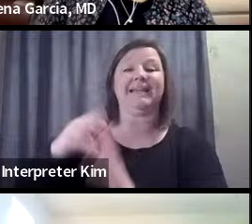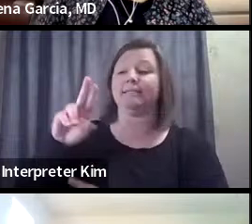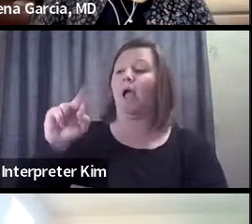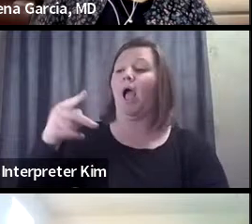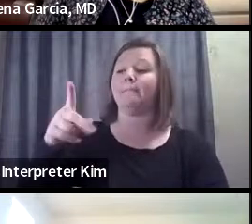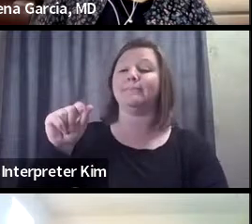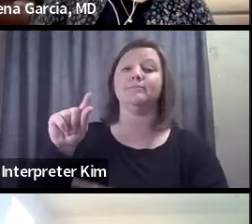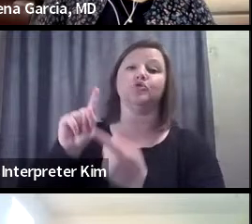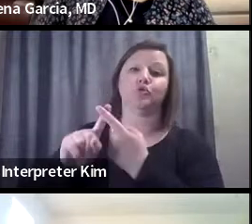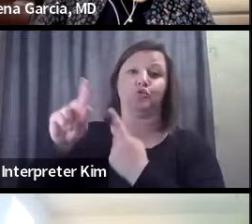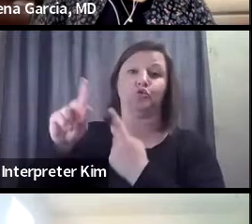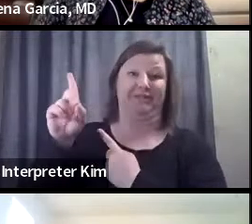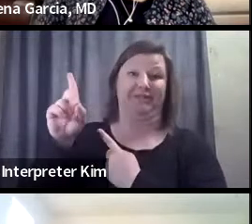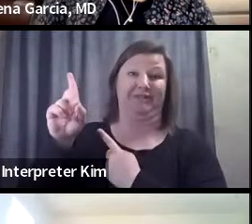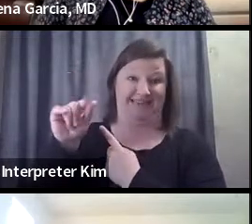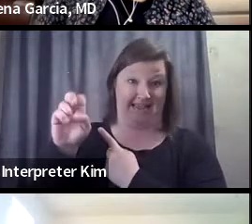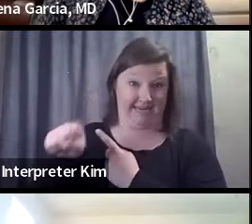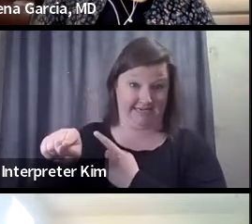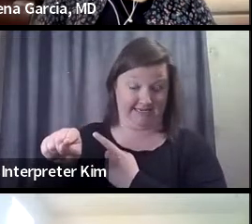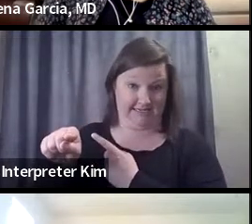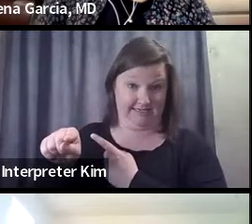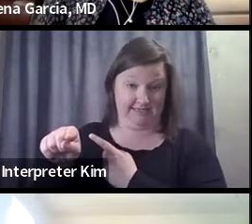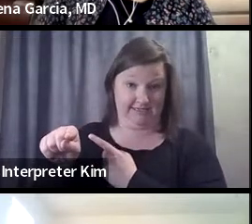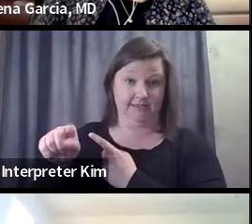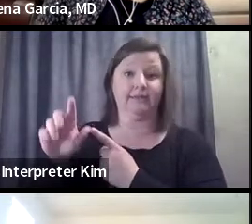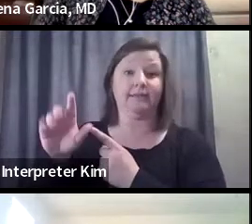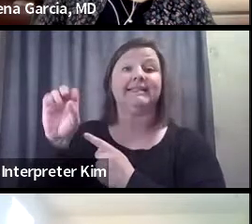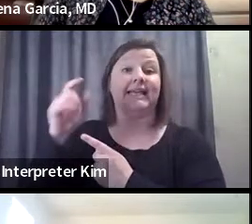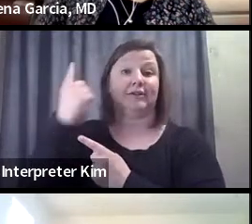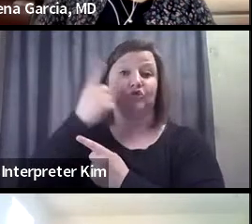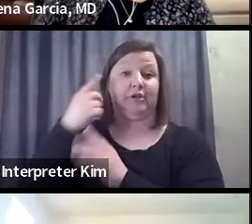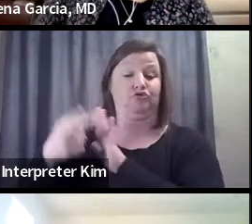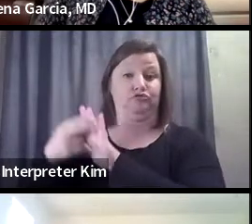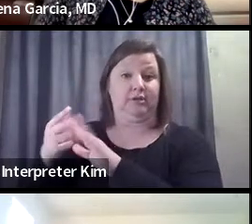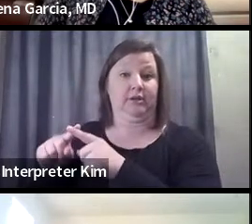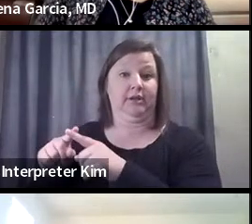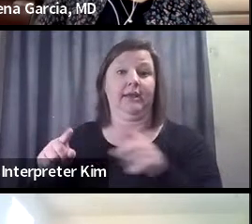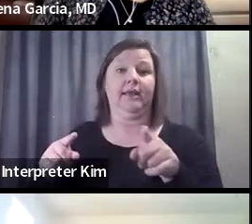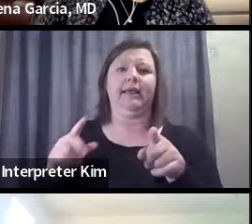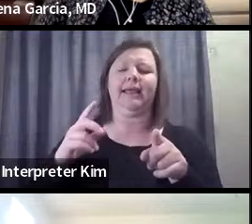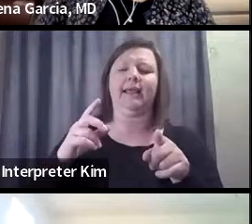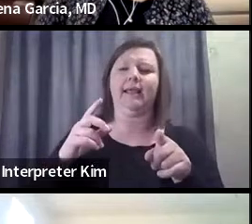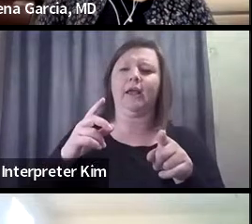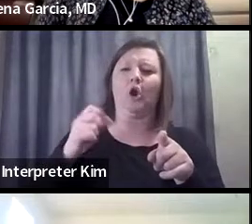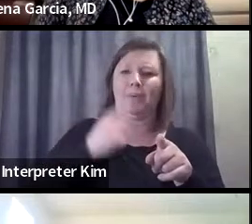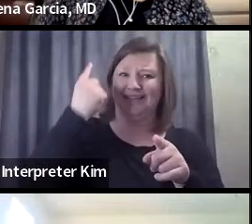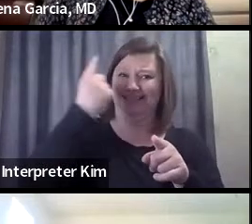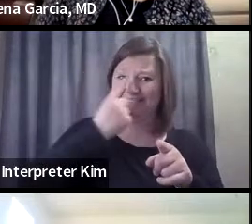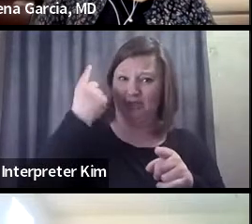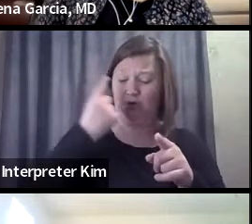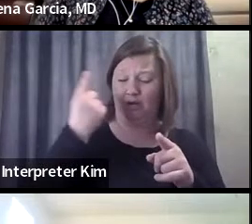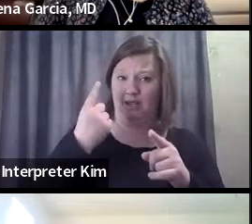being given to updating how that information is being presented?